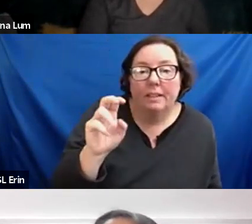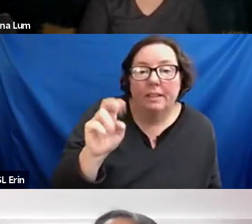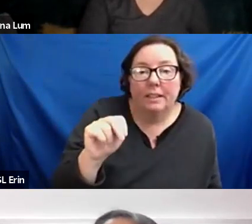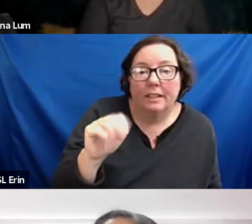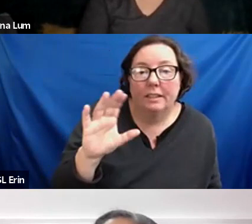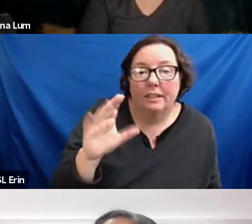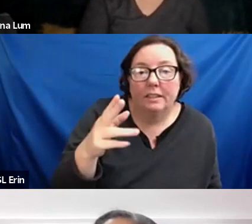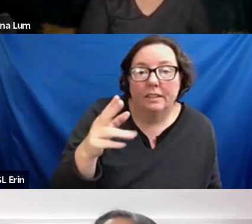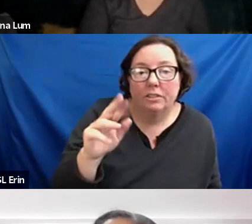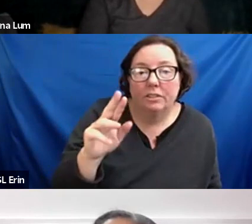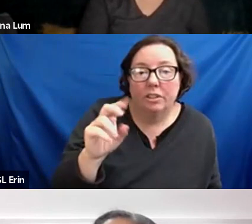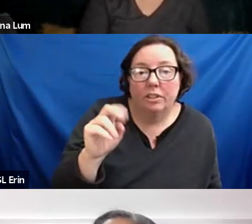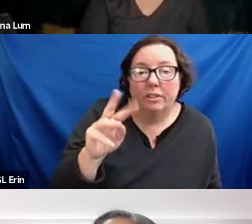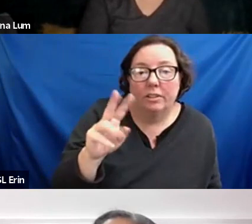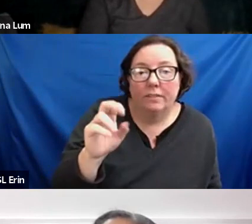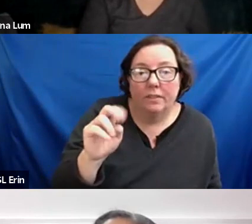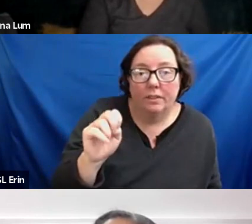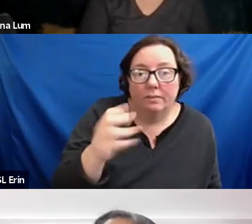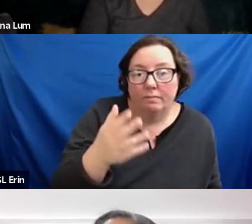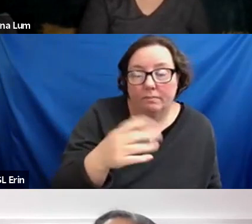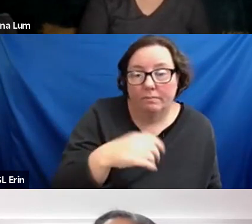Just a second. There.